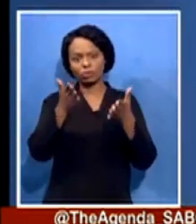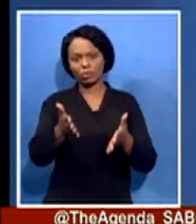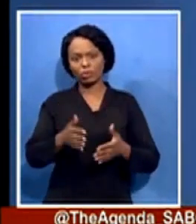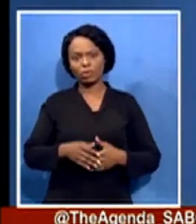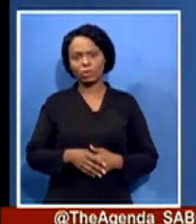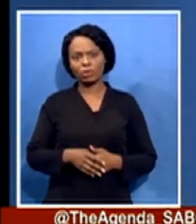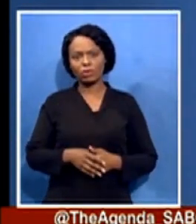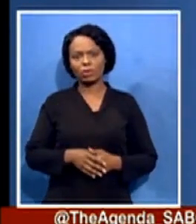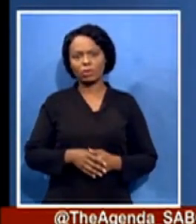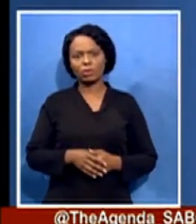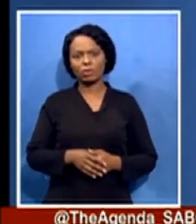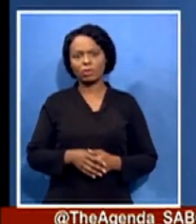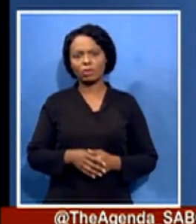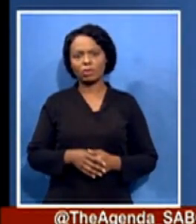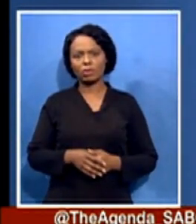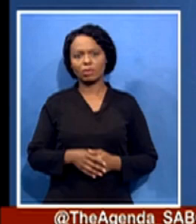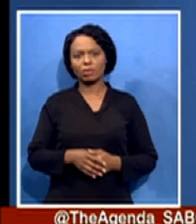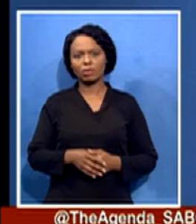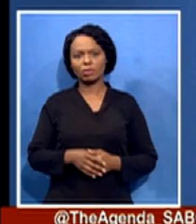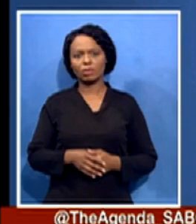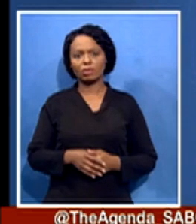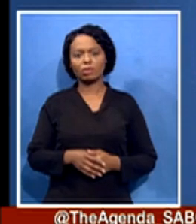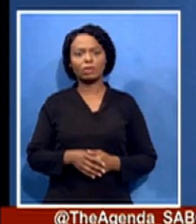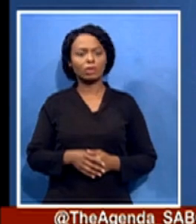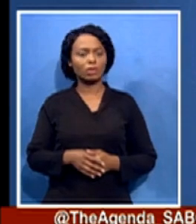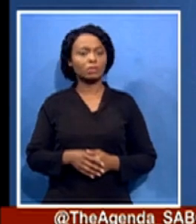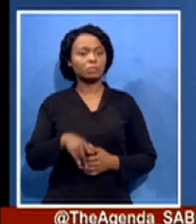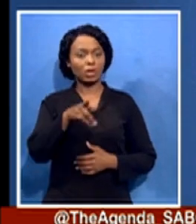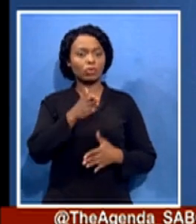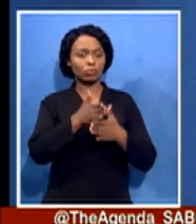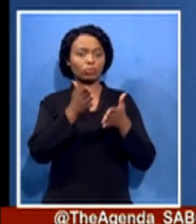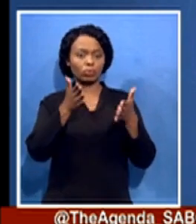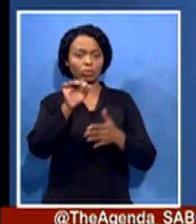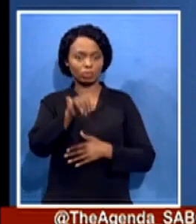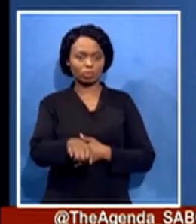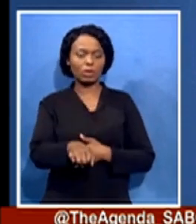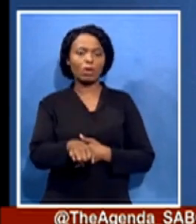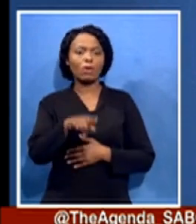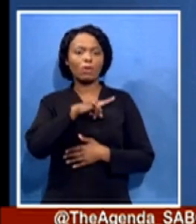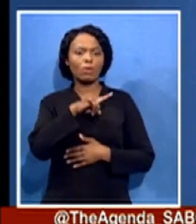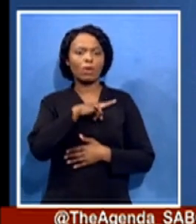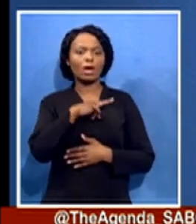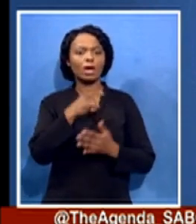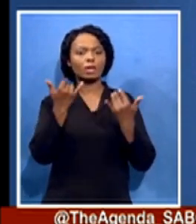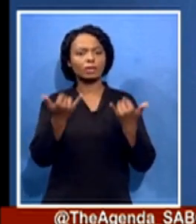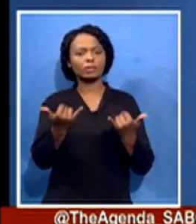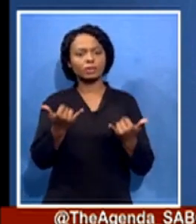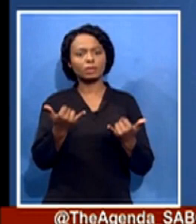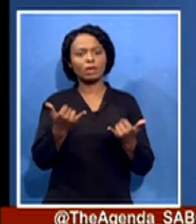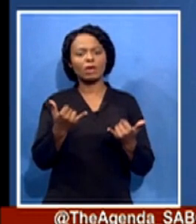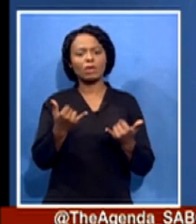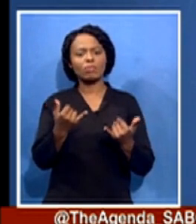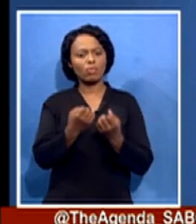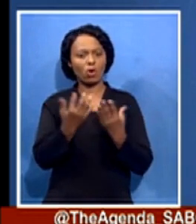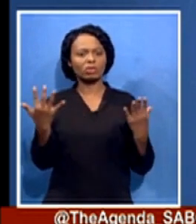That's pretty much how it will work. You know, we obviously, for many vaccines, I mean, everyone who's listening to this